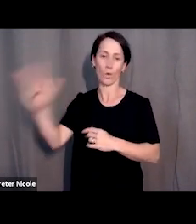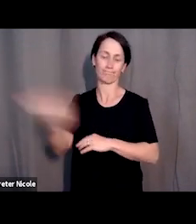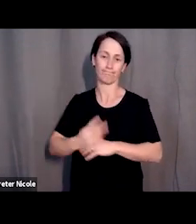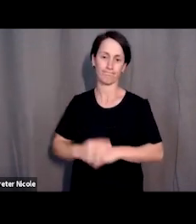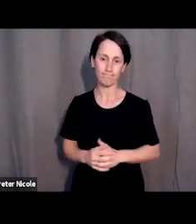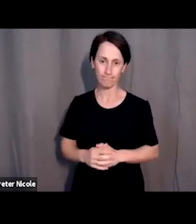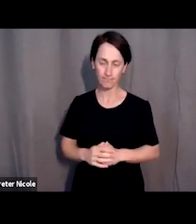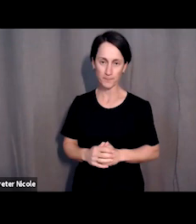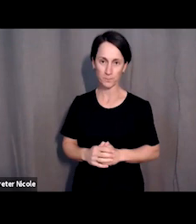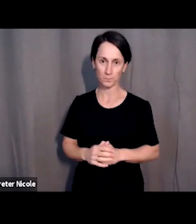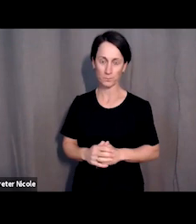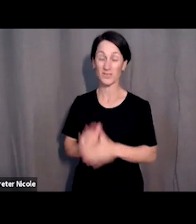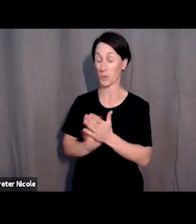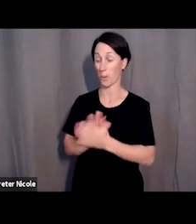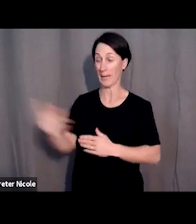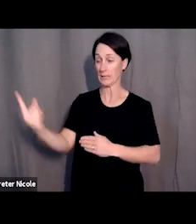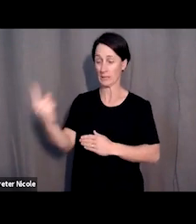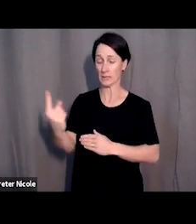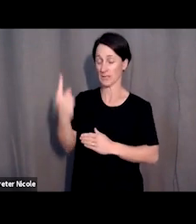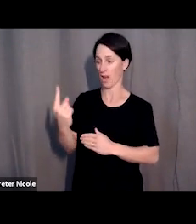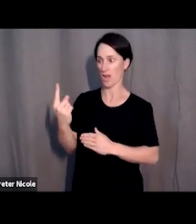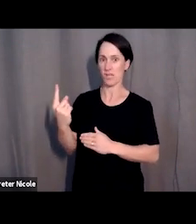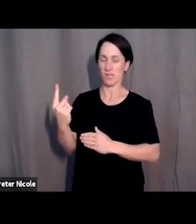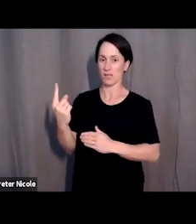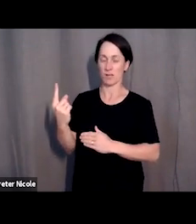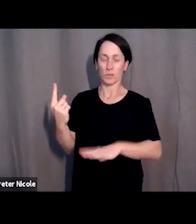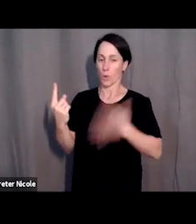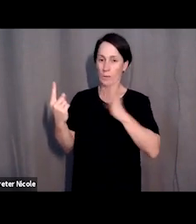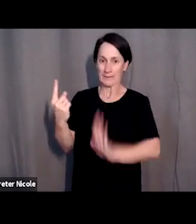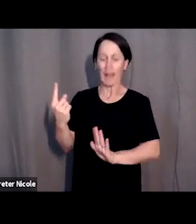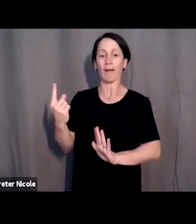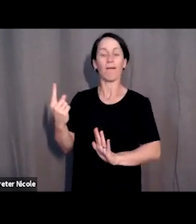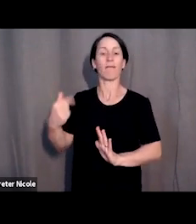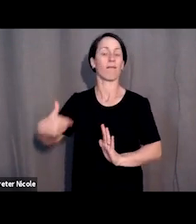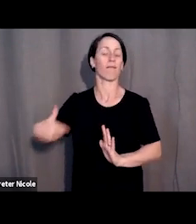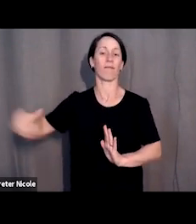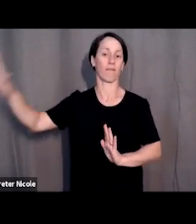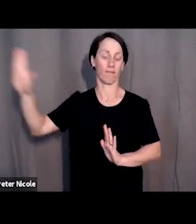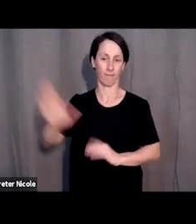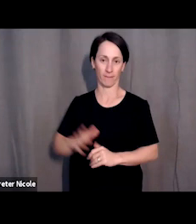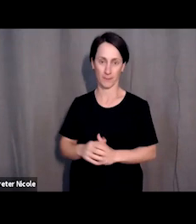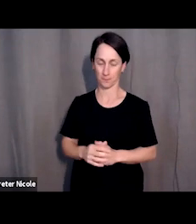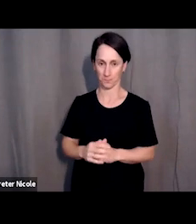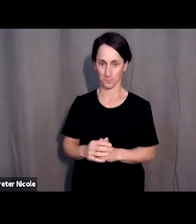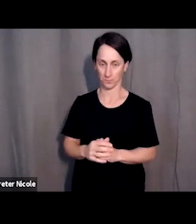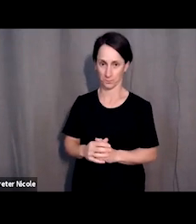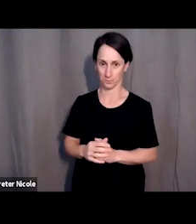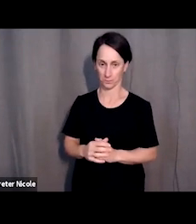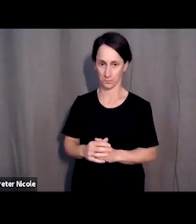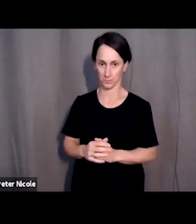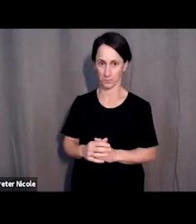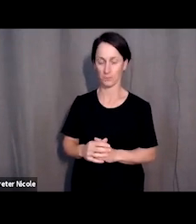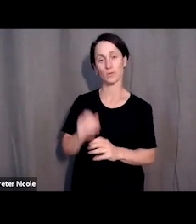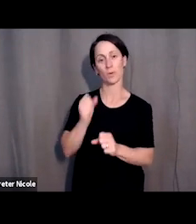that might actually stop somebody from staying to actually see the doctor or to come back. So GPs that people with